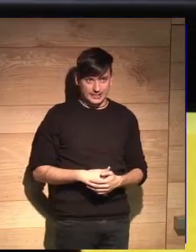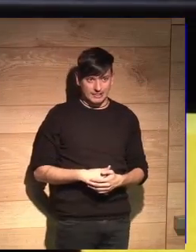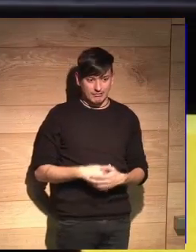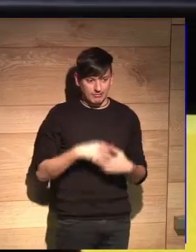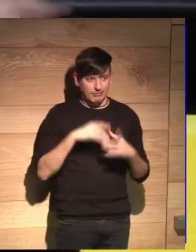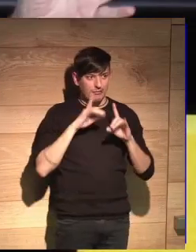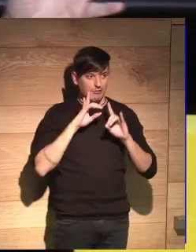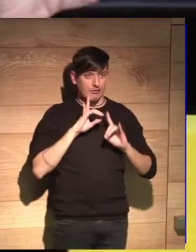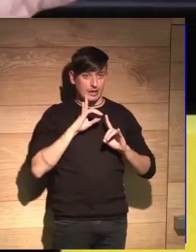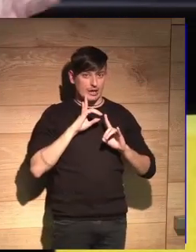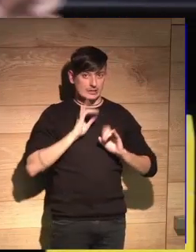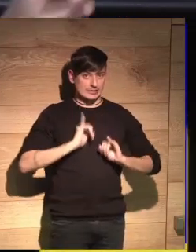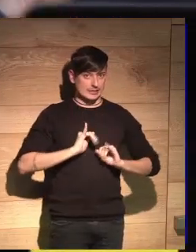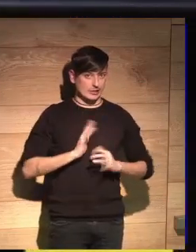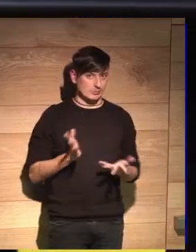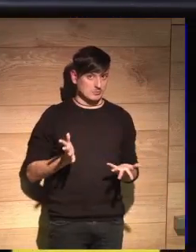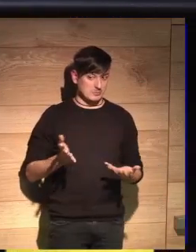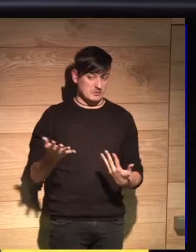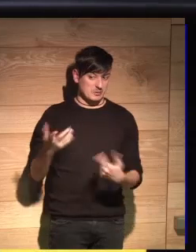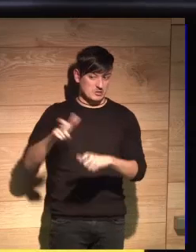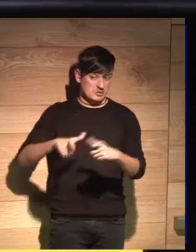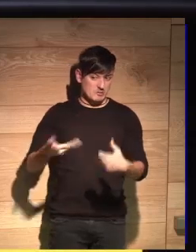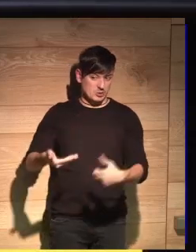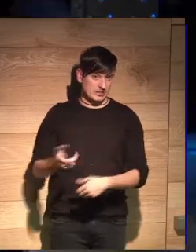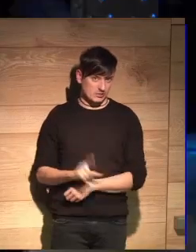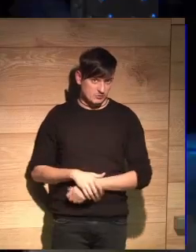they will be entertained, but they will be irrelevant.